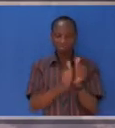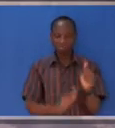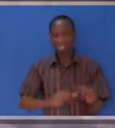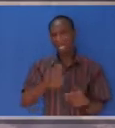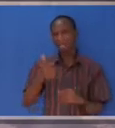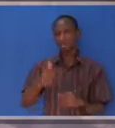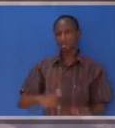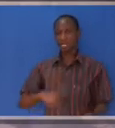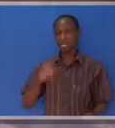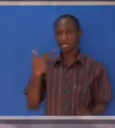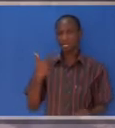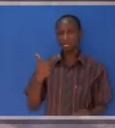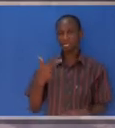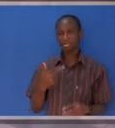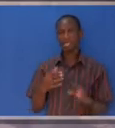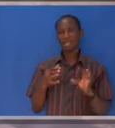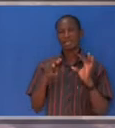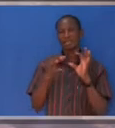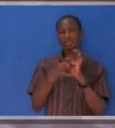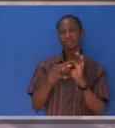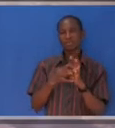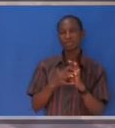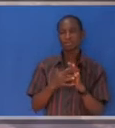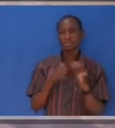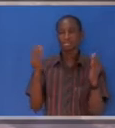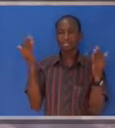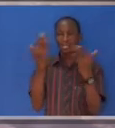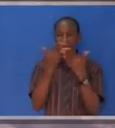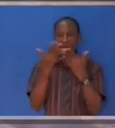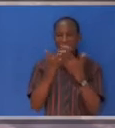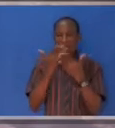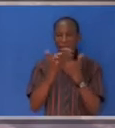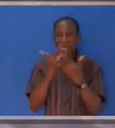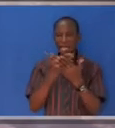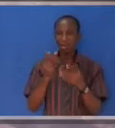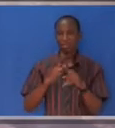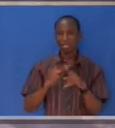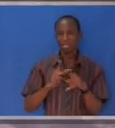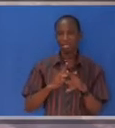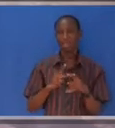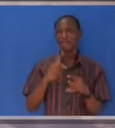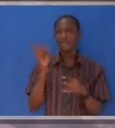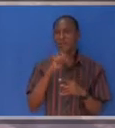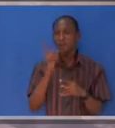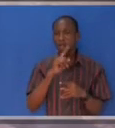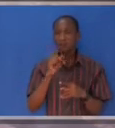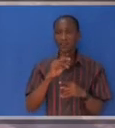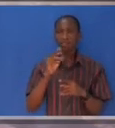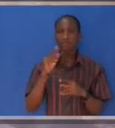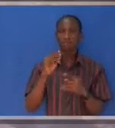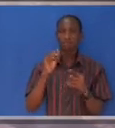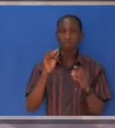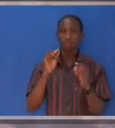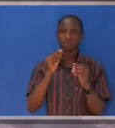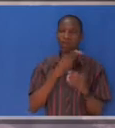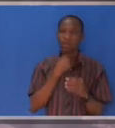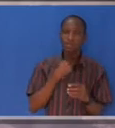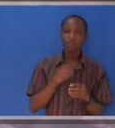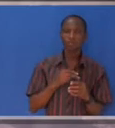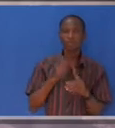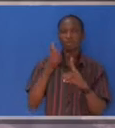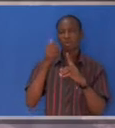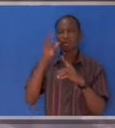echi. Na u di wengu kwa she. Sum biye la. Asofu wano. Ana wawo e deba eno. Omwa ye